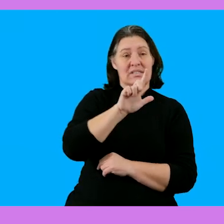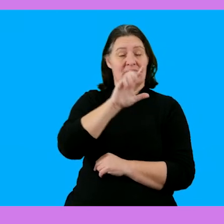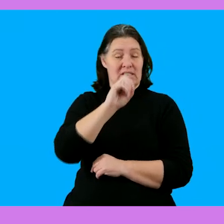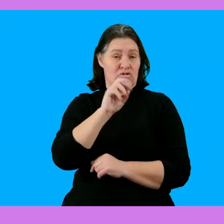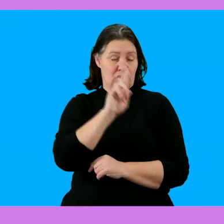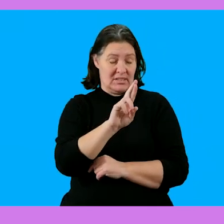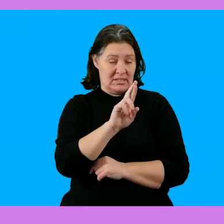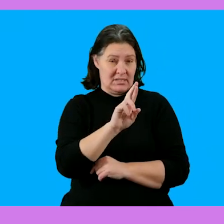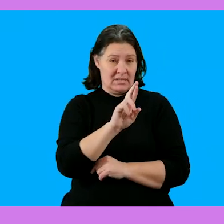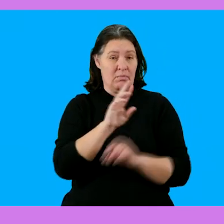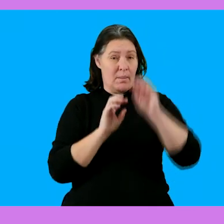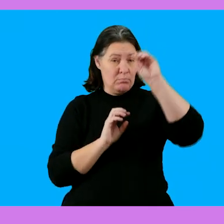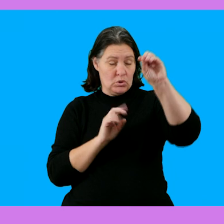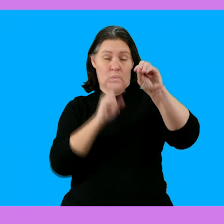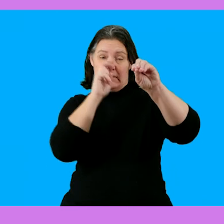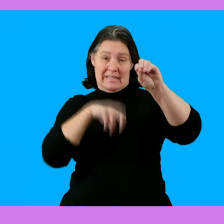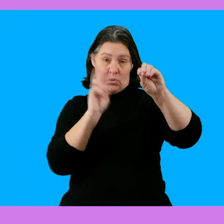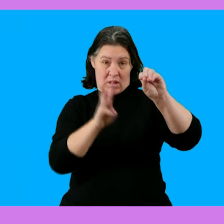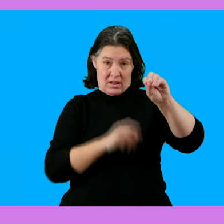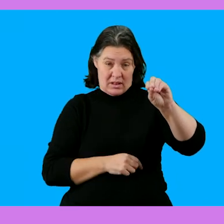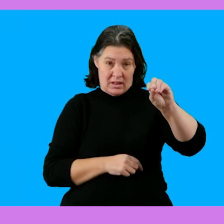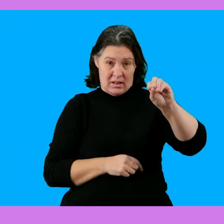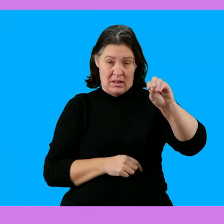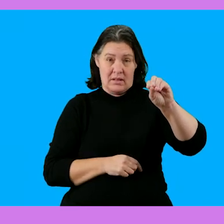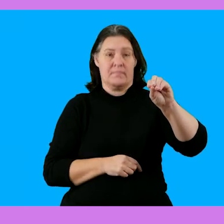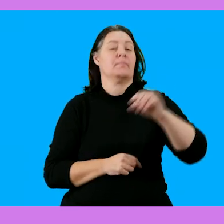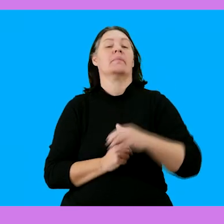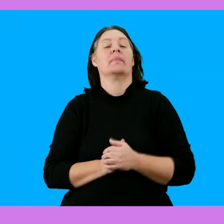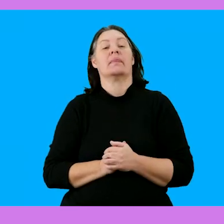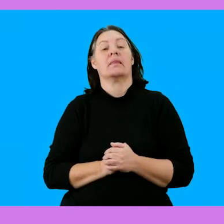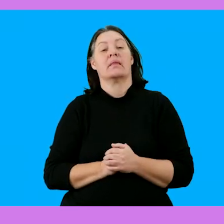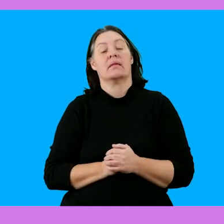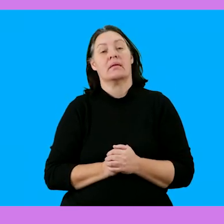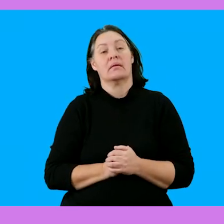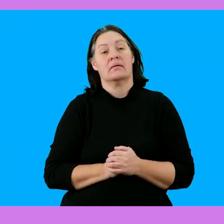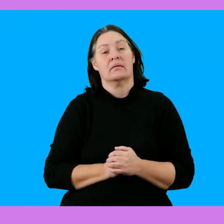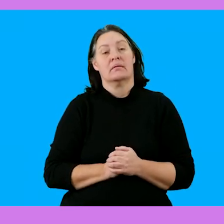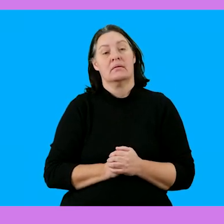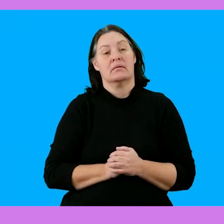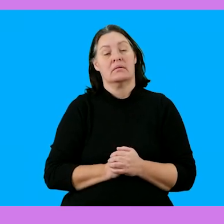222,570 Rand. I'm writing it down there because we're going to need that. So annual taxable income,